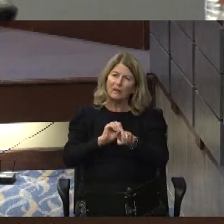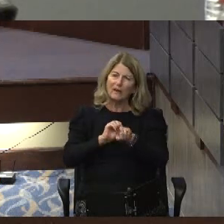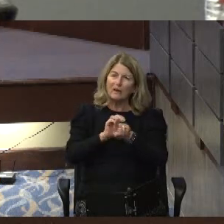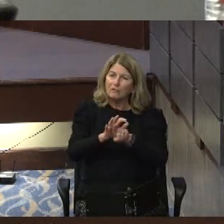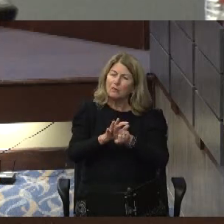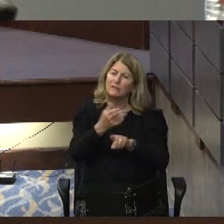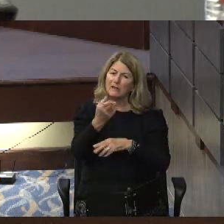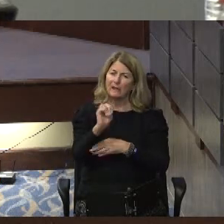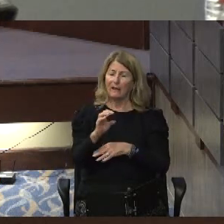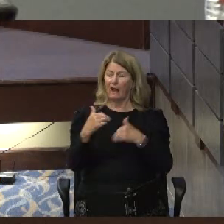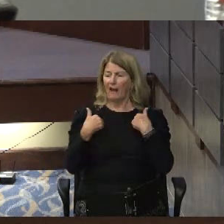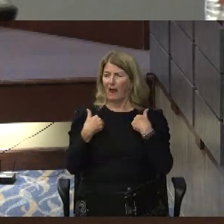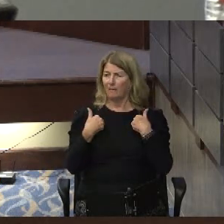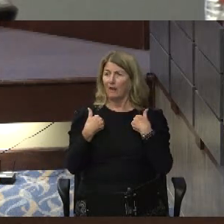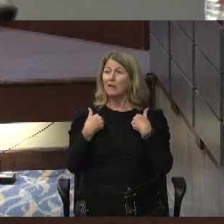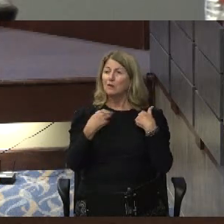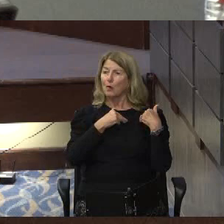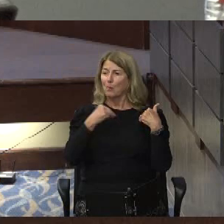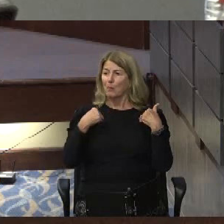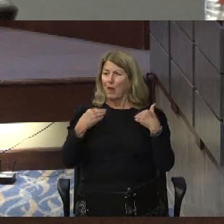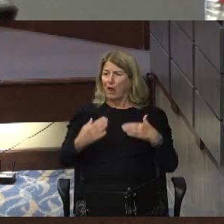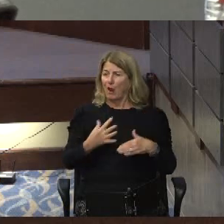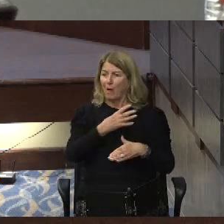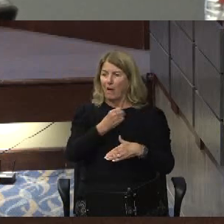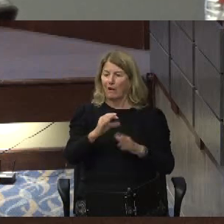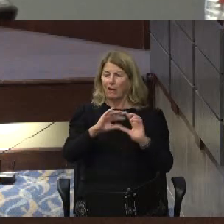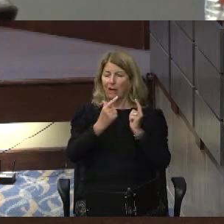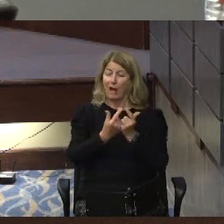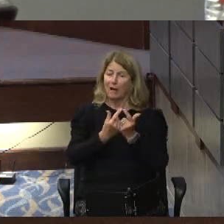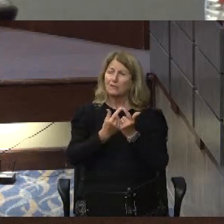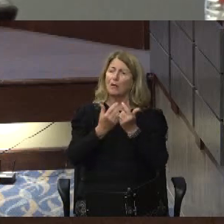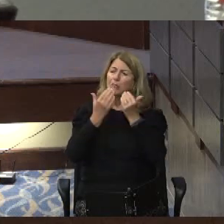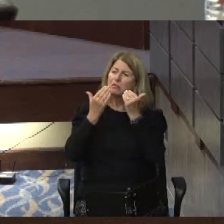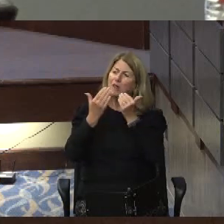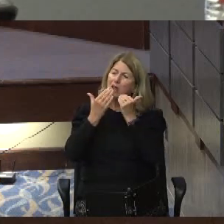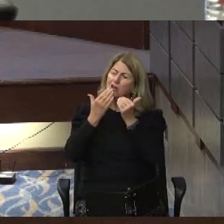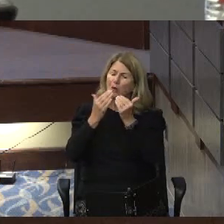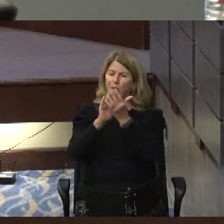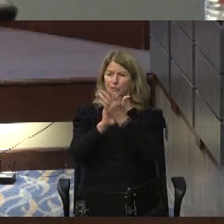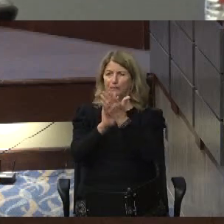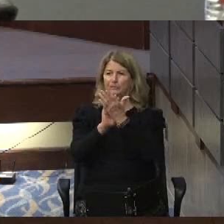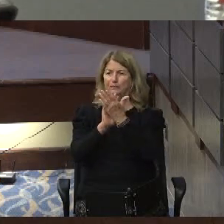So Mayor and Council, I'd love to give him a hearty thank you.